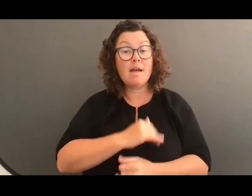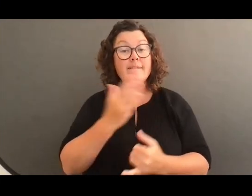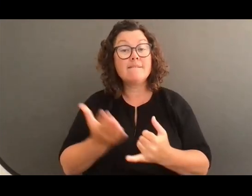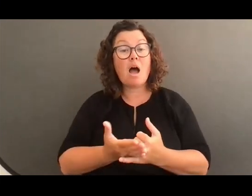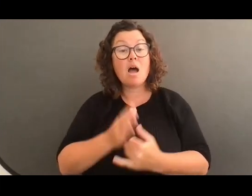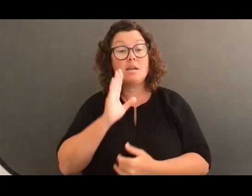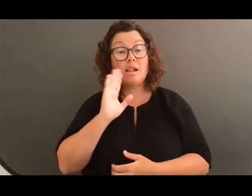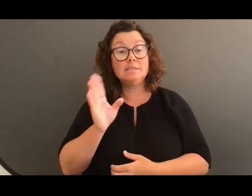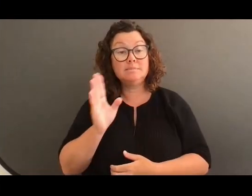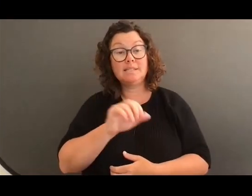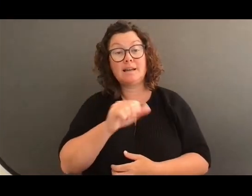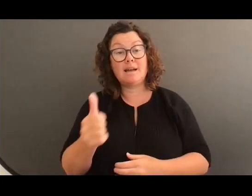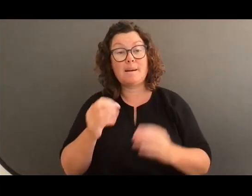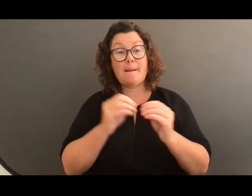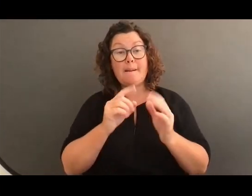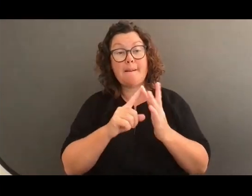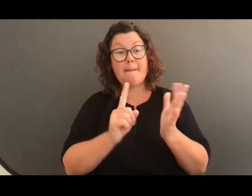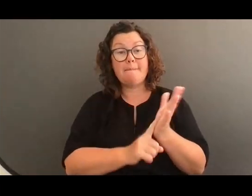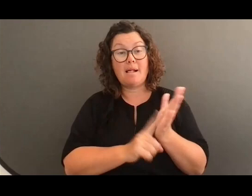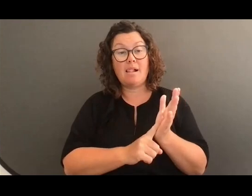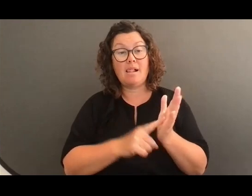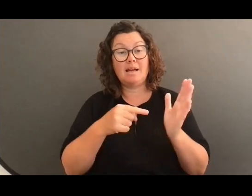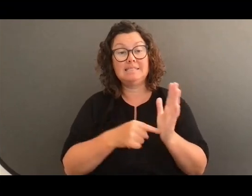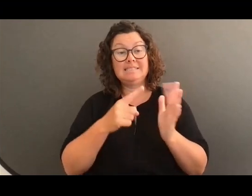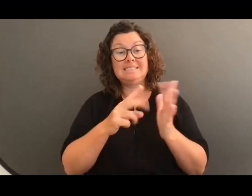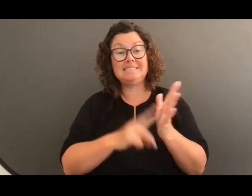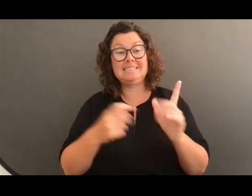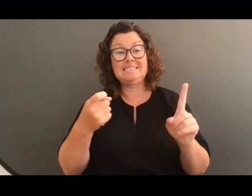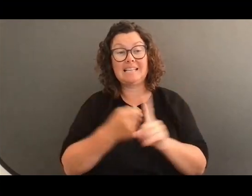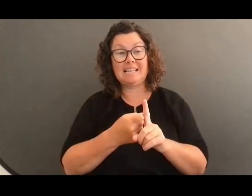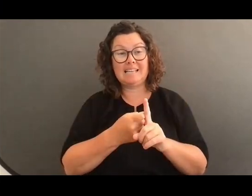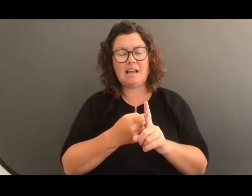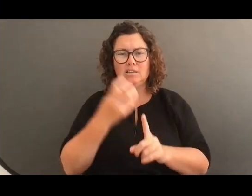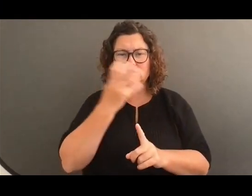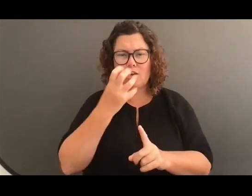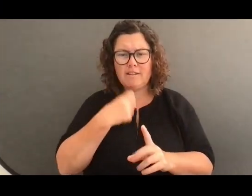Bill Tink, I said that wrong, didn't I? Sorry.